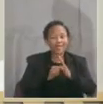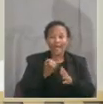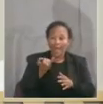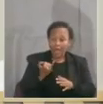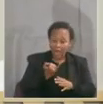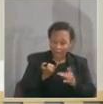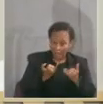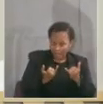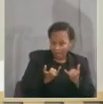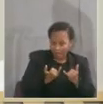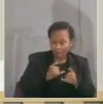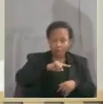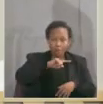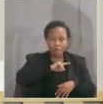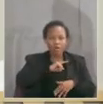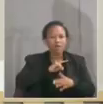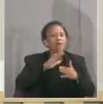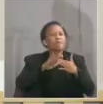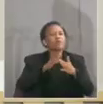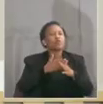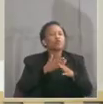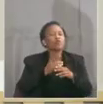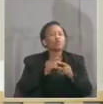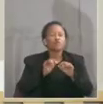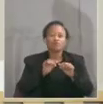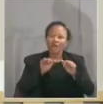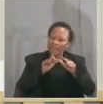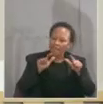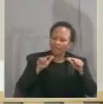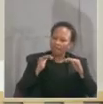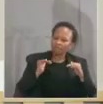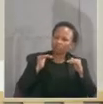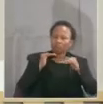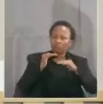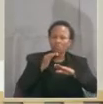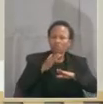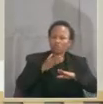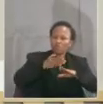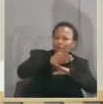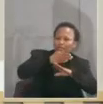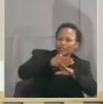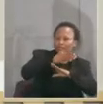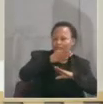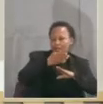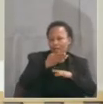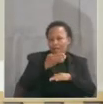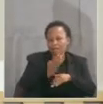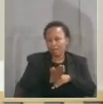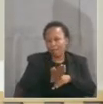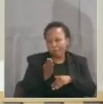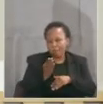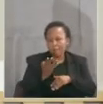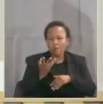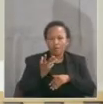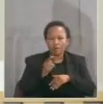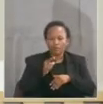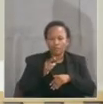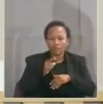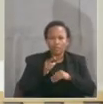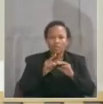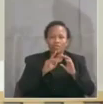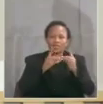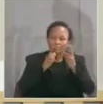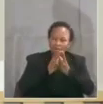nowadays, because of the level of threats that are from within the department or the organization